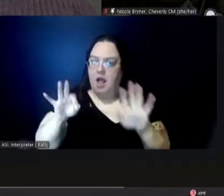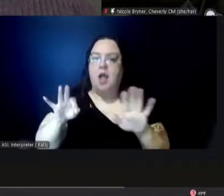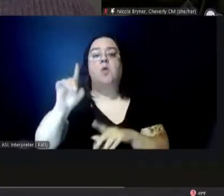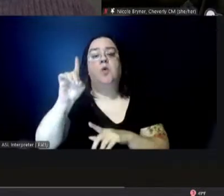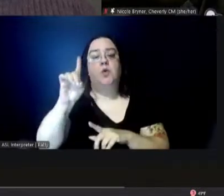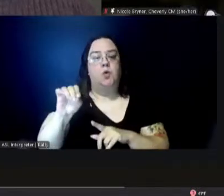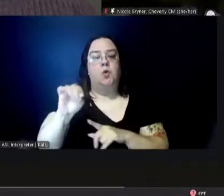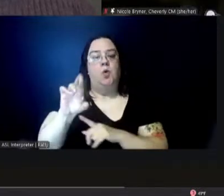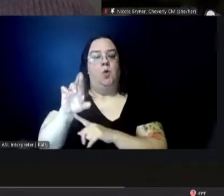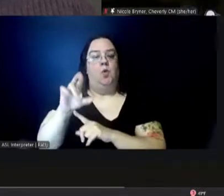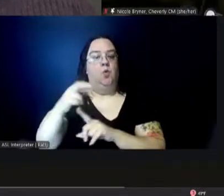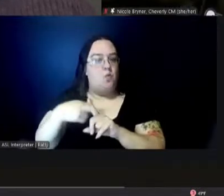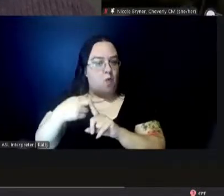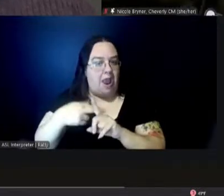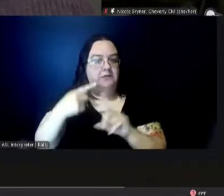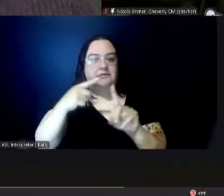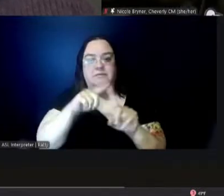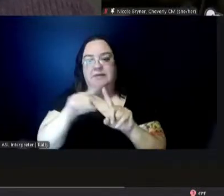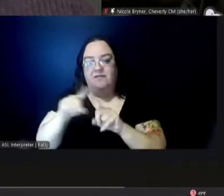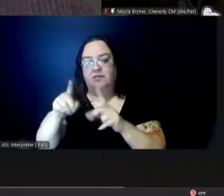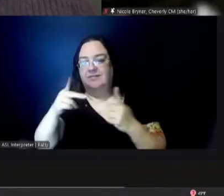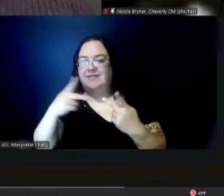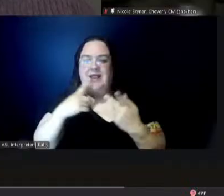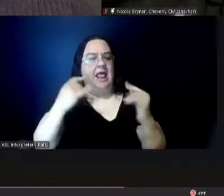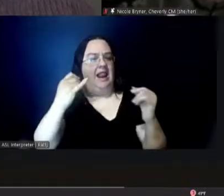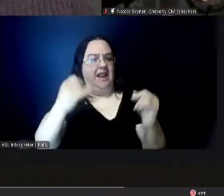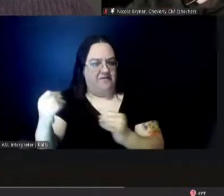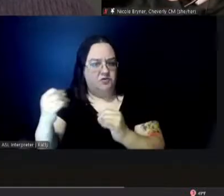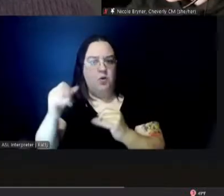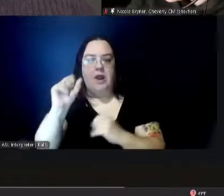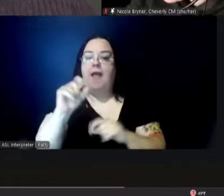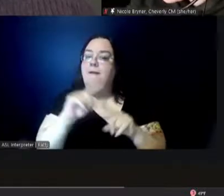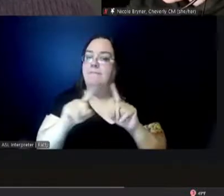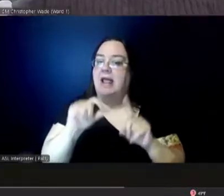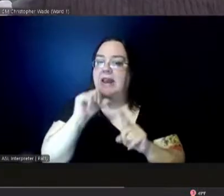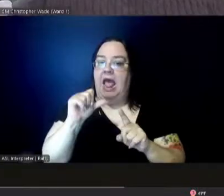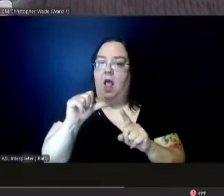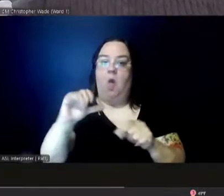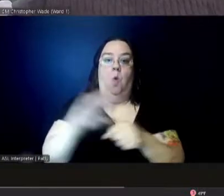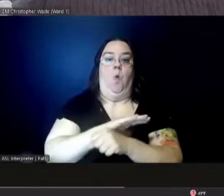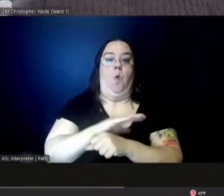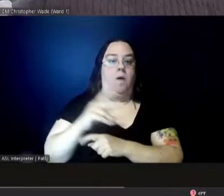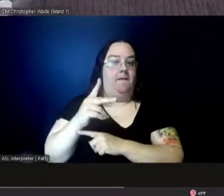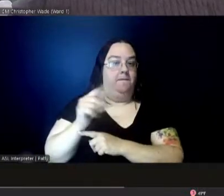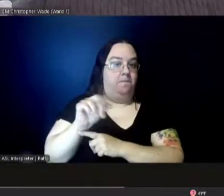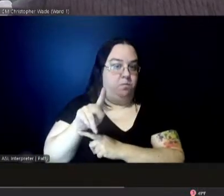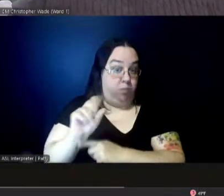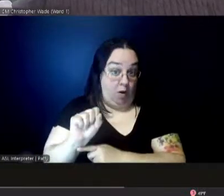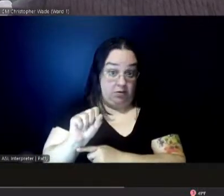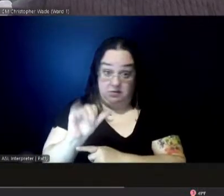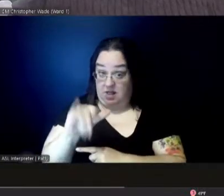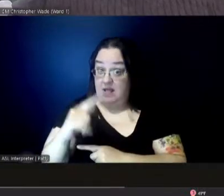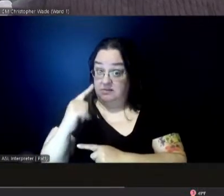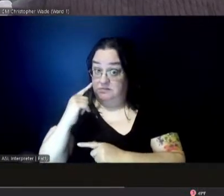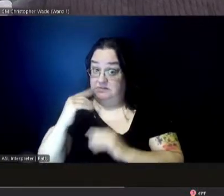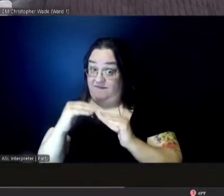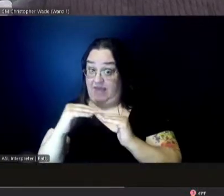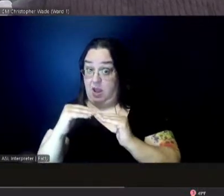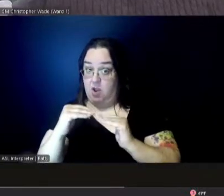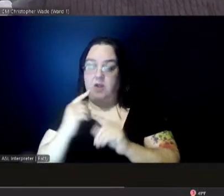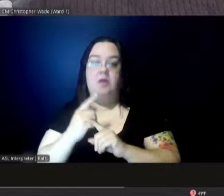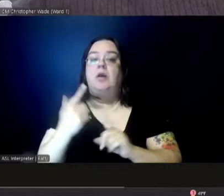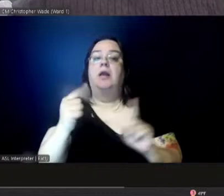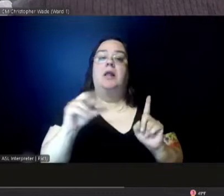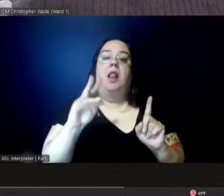facilities, like individual facilities, but we don't rent out entire parks. Is that fair? You can rent out the